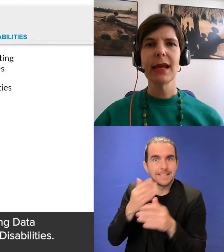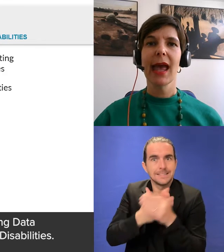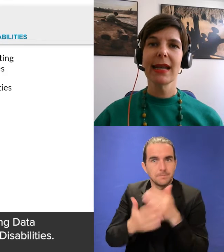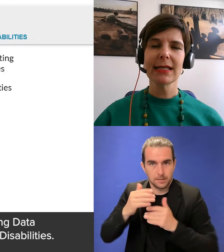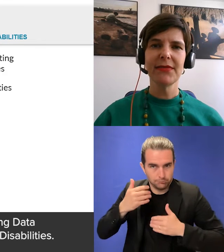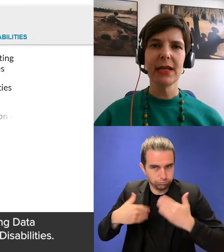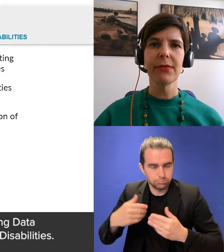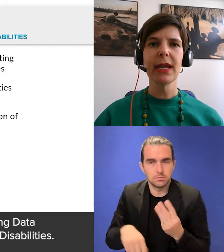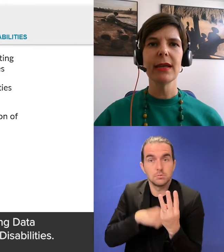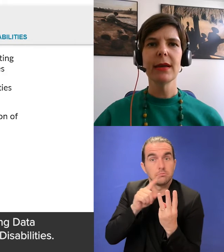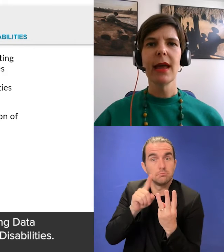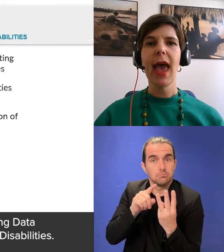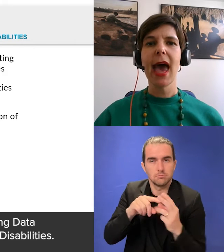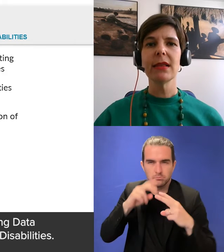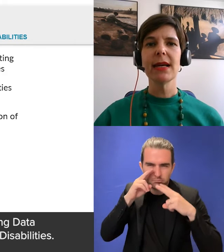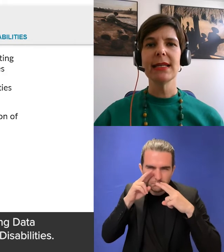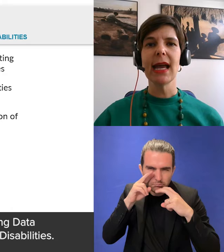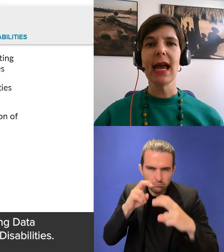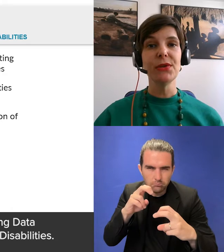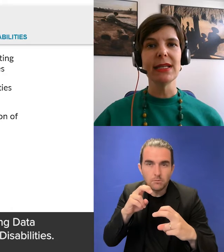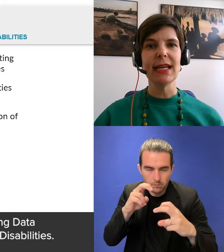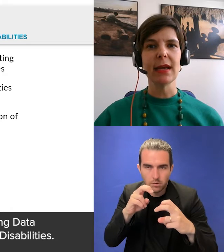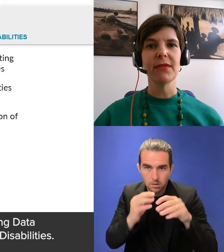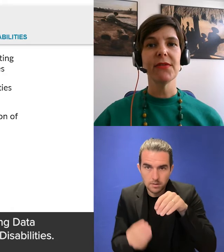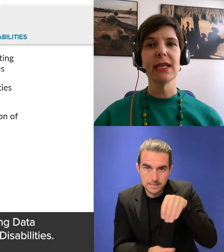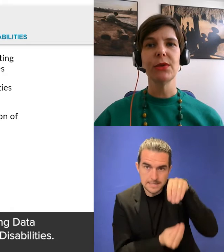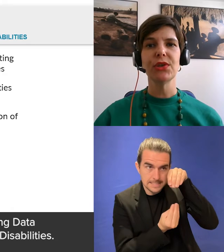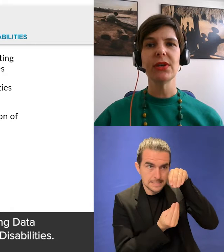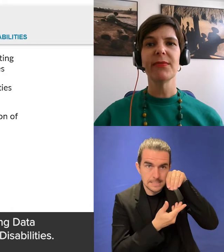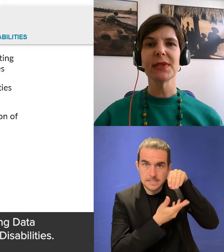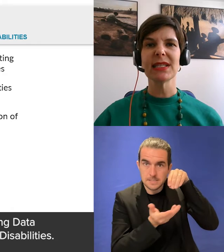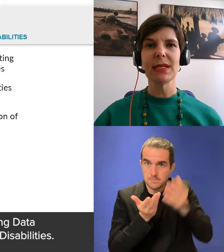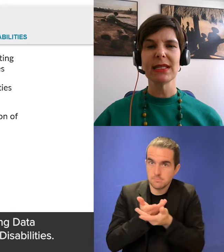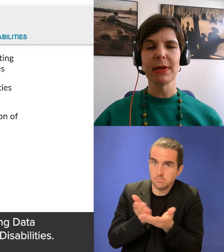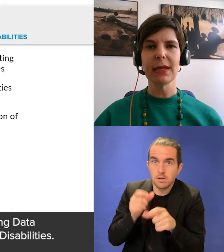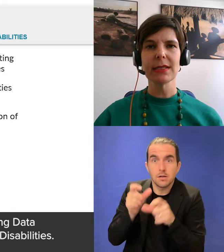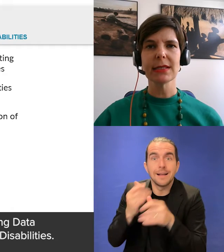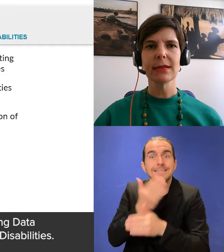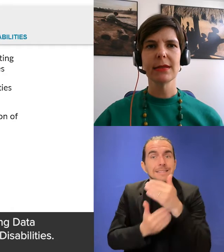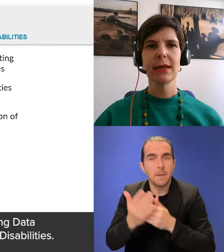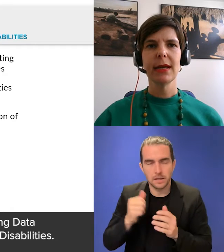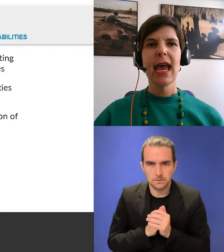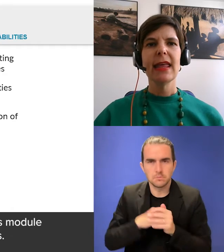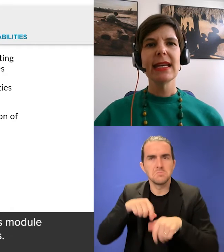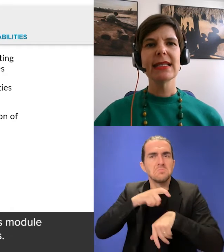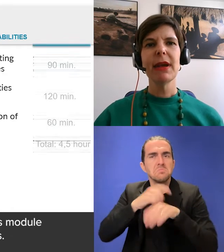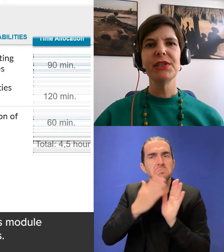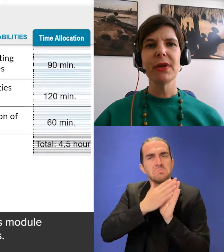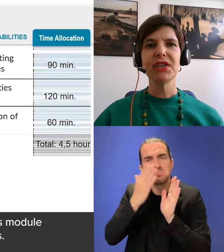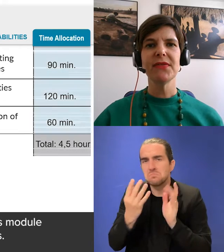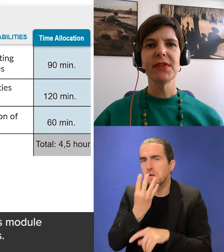practice. And Activity 3, analyzing and using data for the inclusion of persons with disabilities.